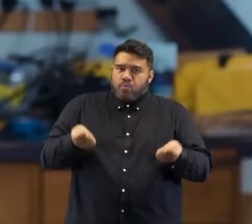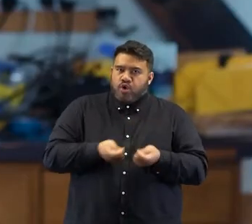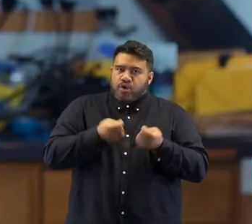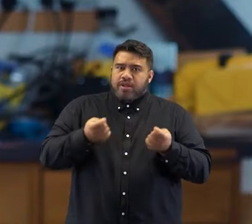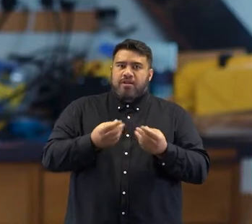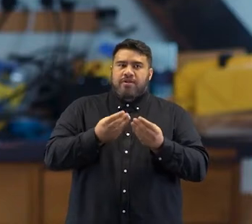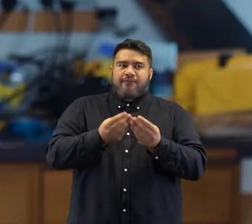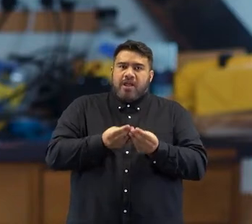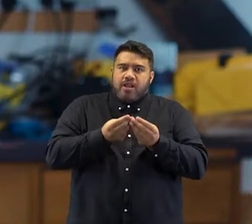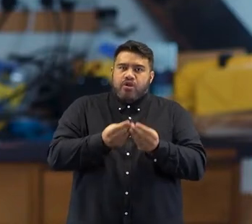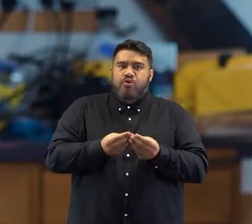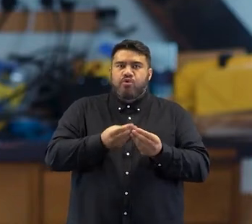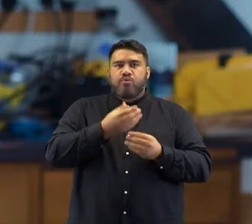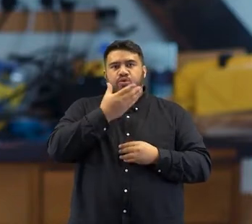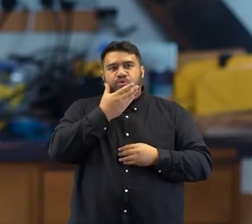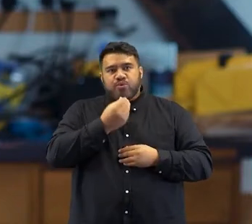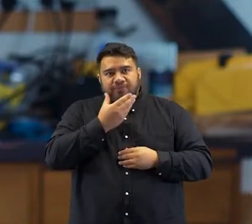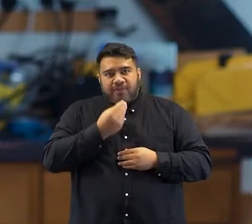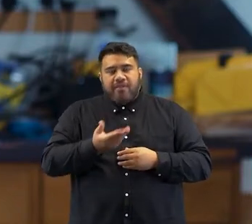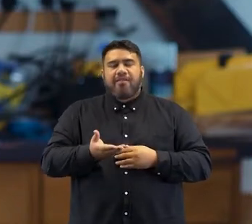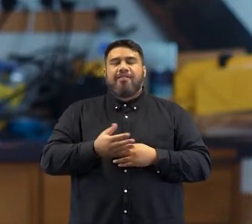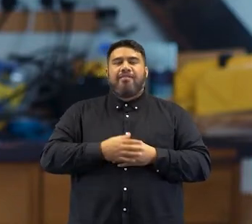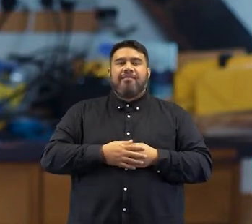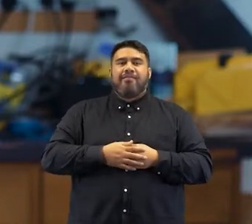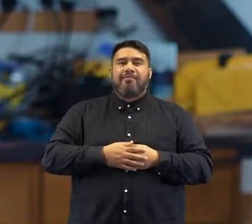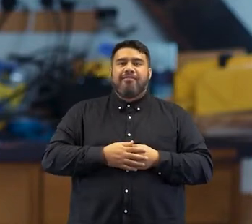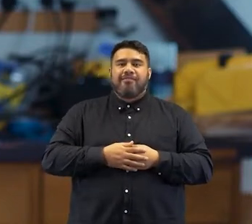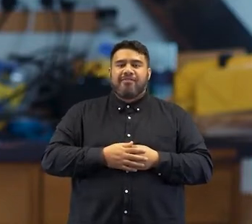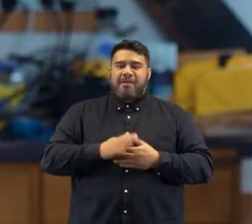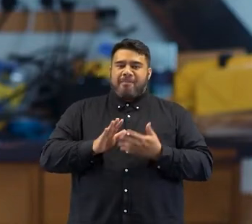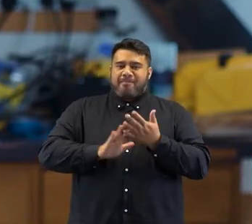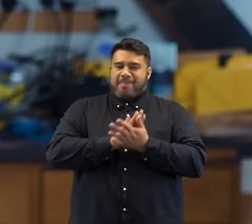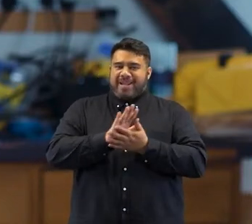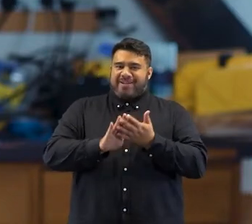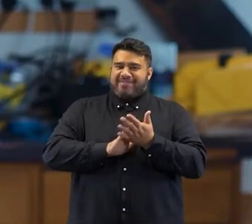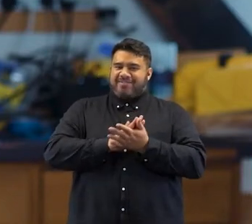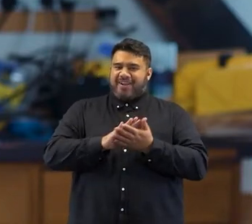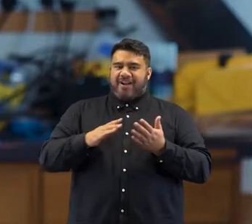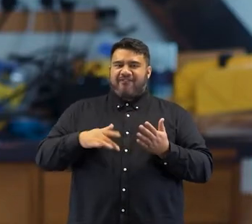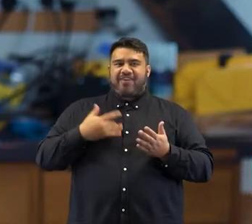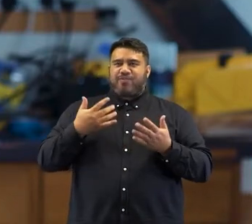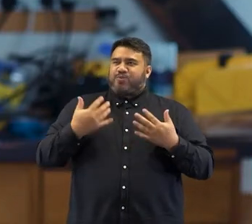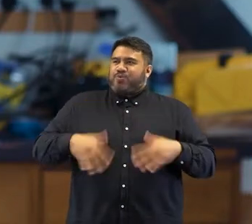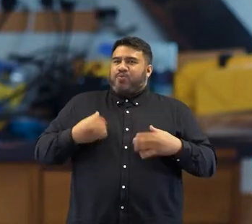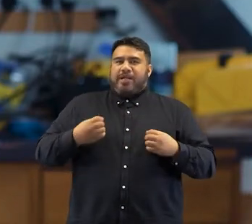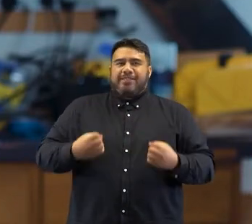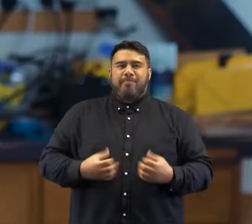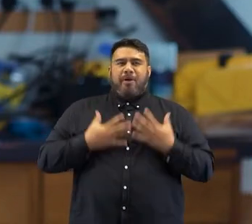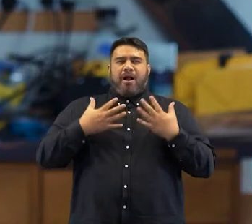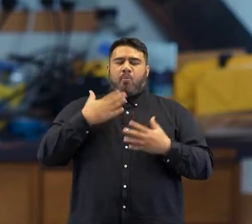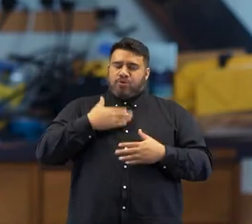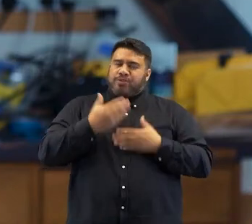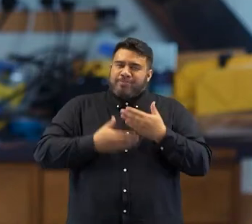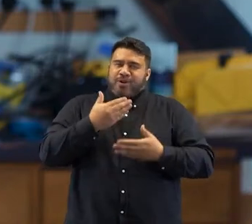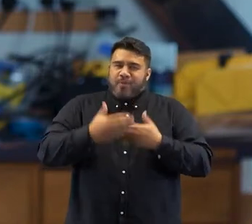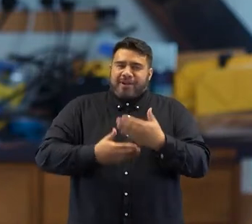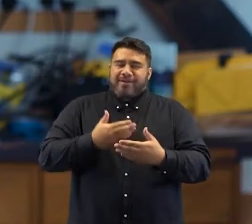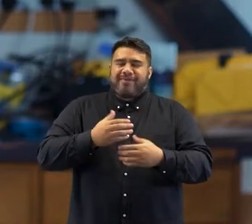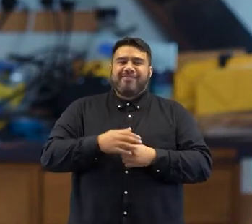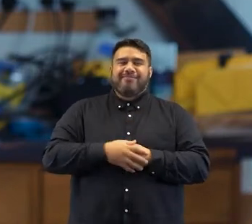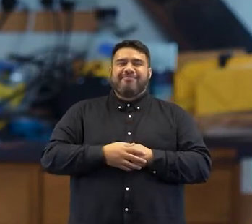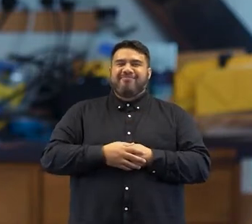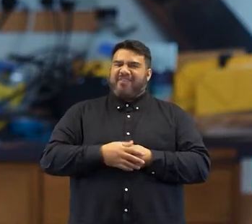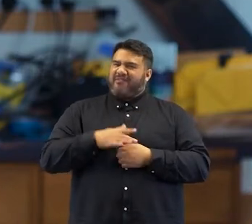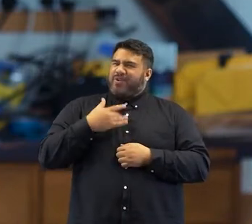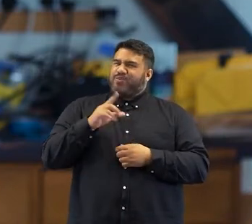people see the use of my project and they can see the value in what I'm doing. And it's every time you get those people see that have that reaction to your project that keeps you going